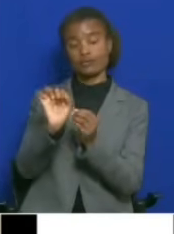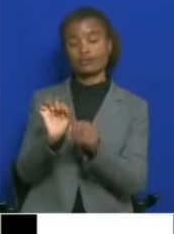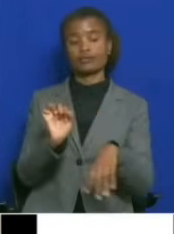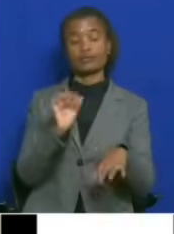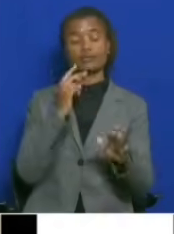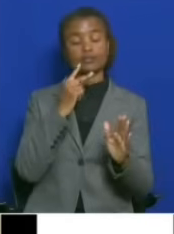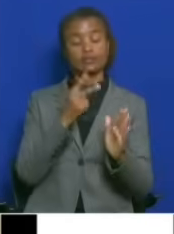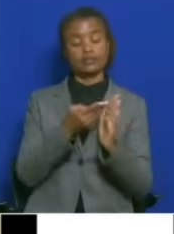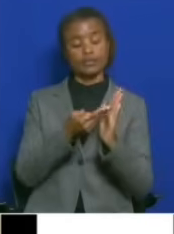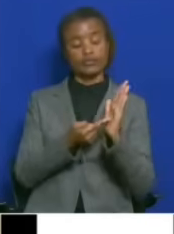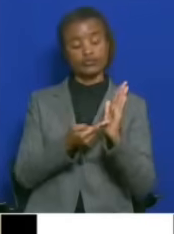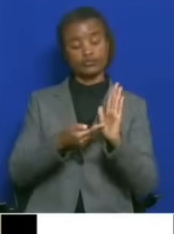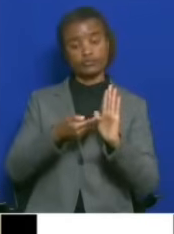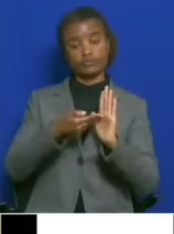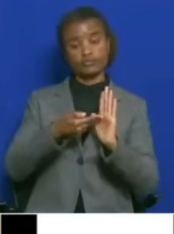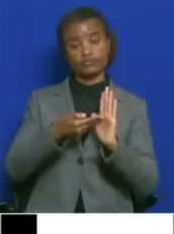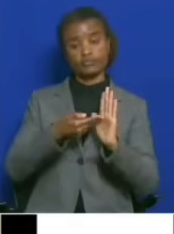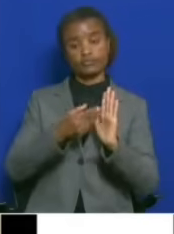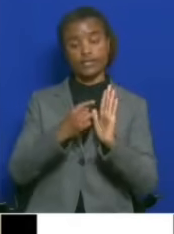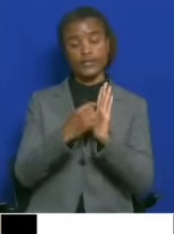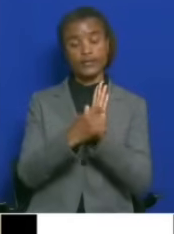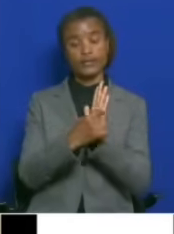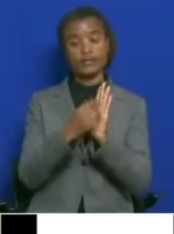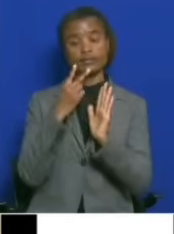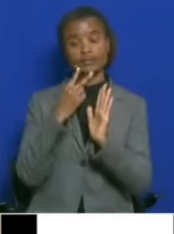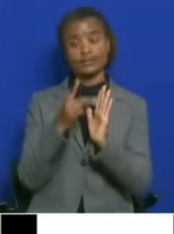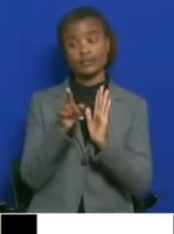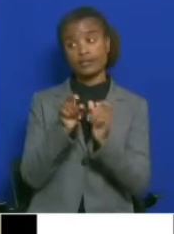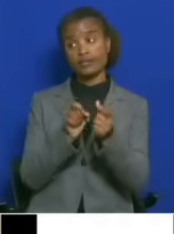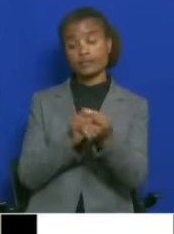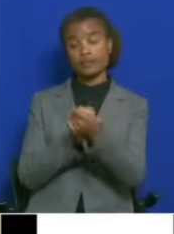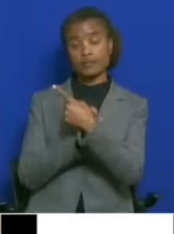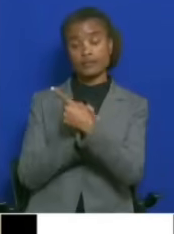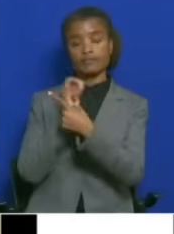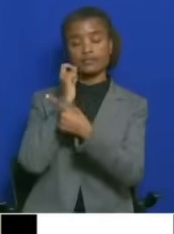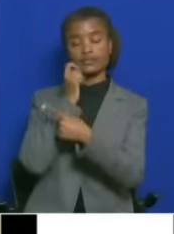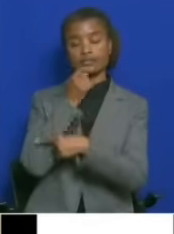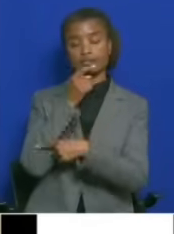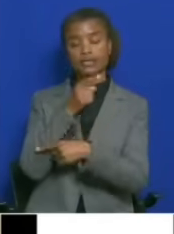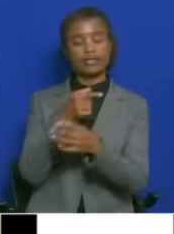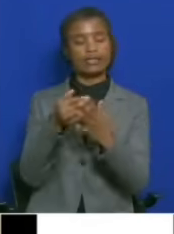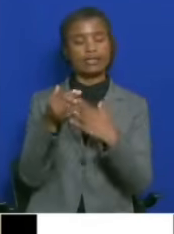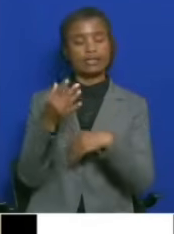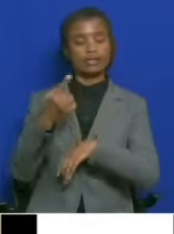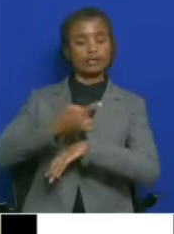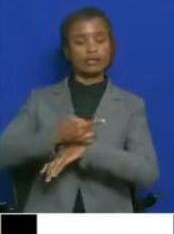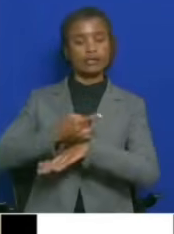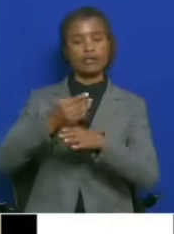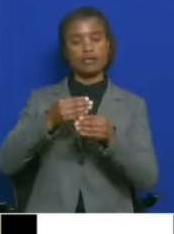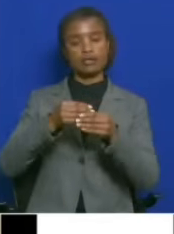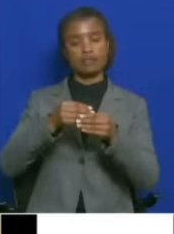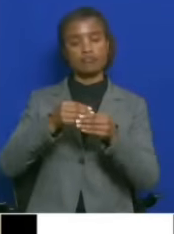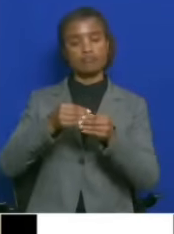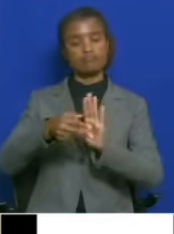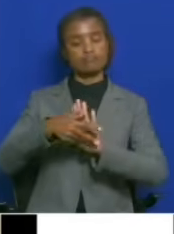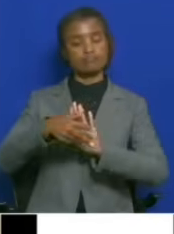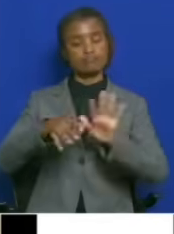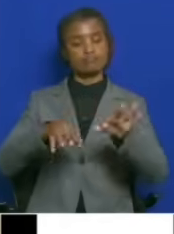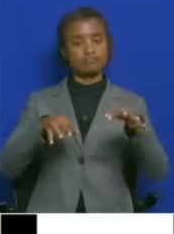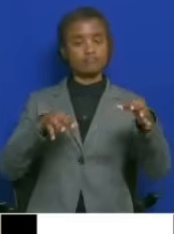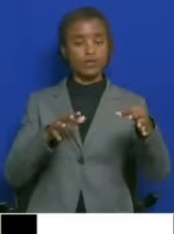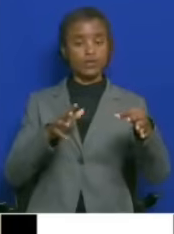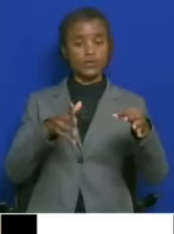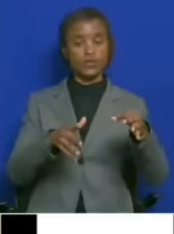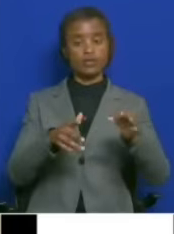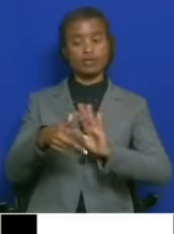he says to General Khan, it will be out any day, approved for publication yesterday. Check